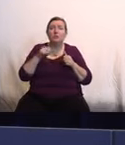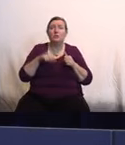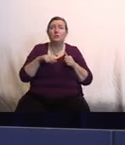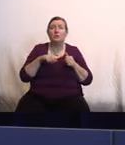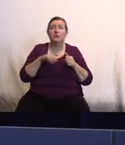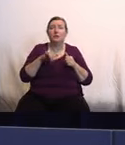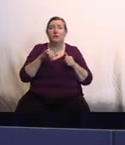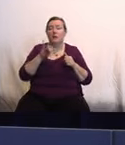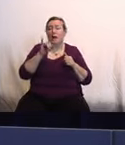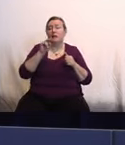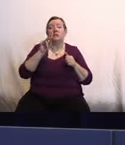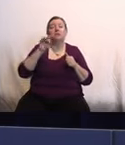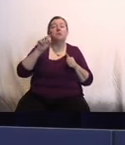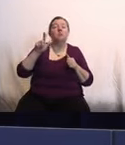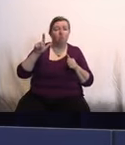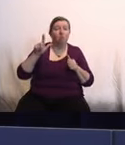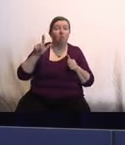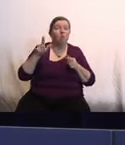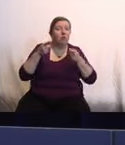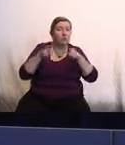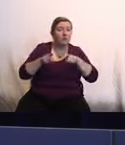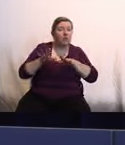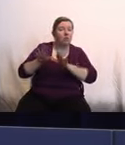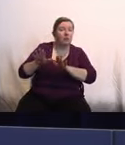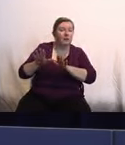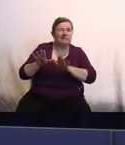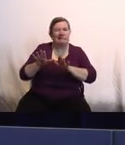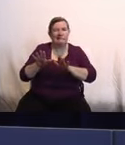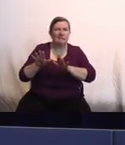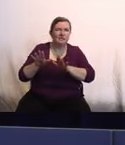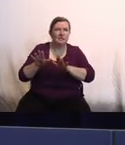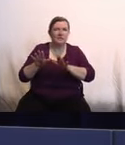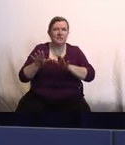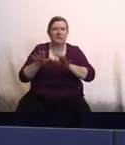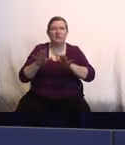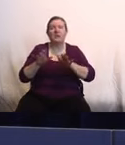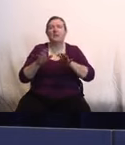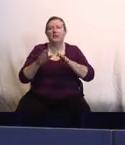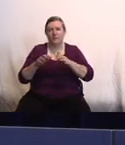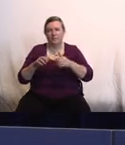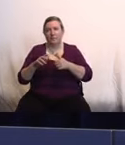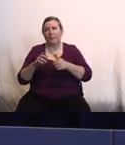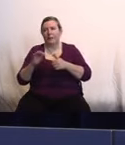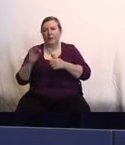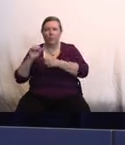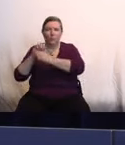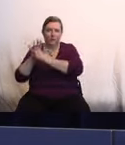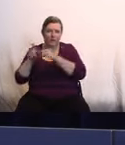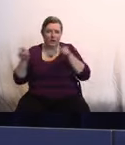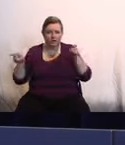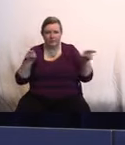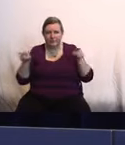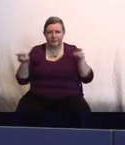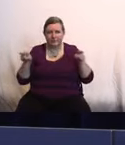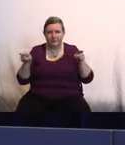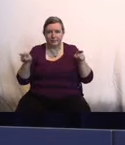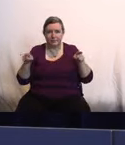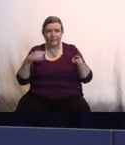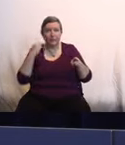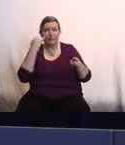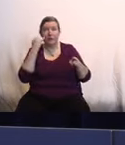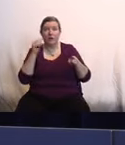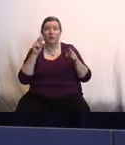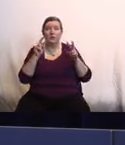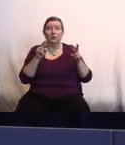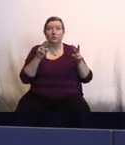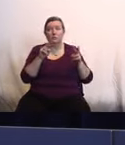diagnosis is something that we're working on right now. But I have to remind everyone, if we looked at our hospital census